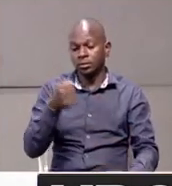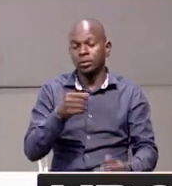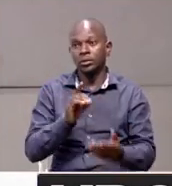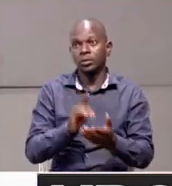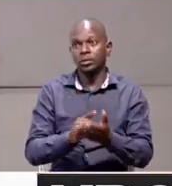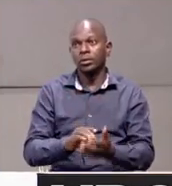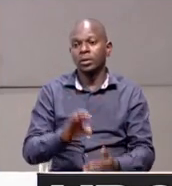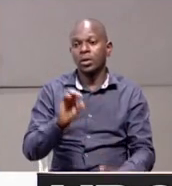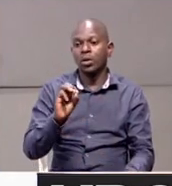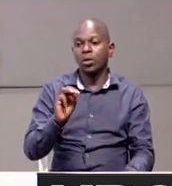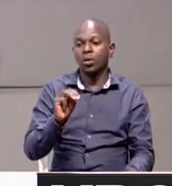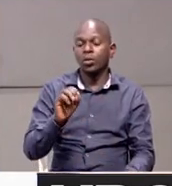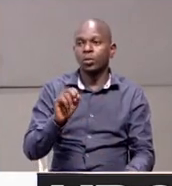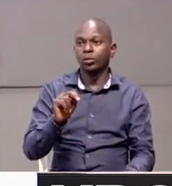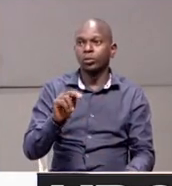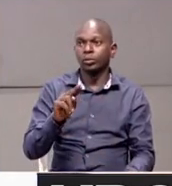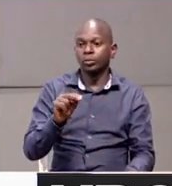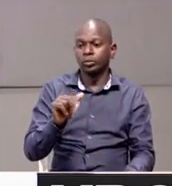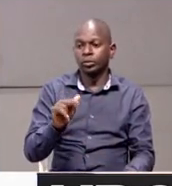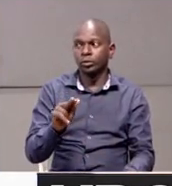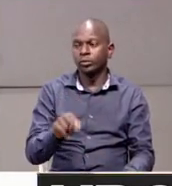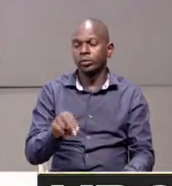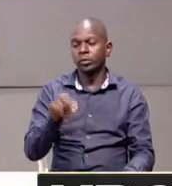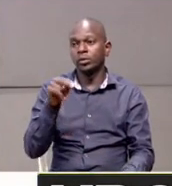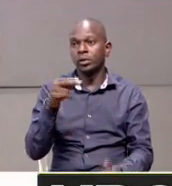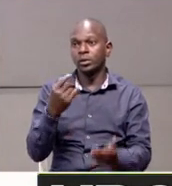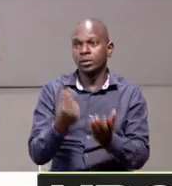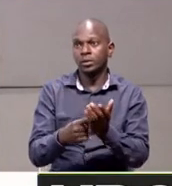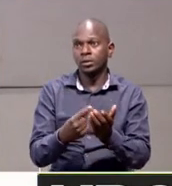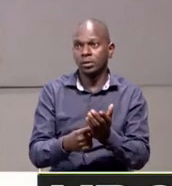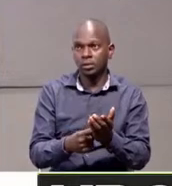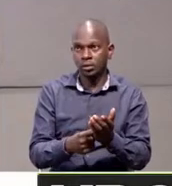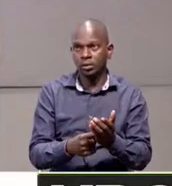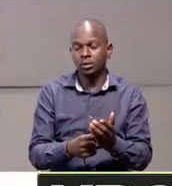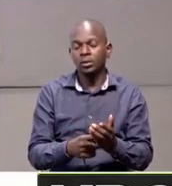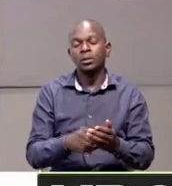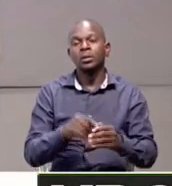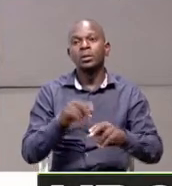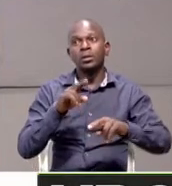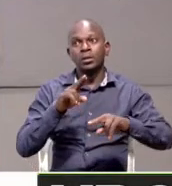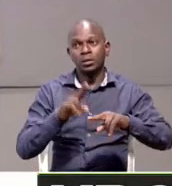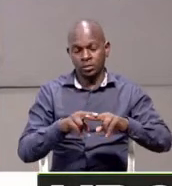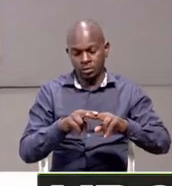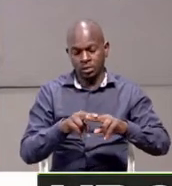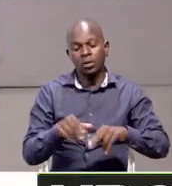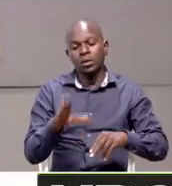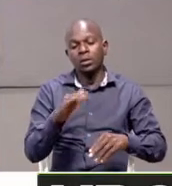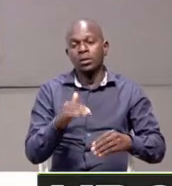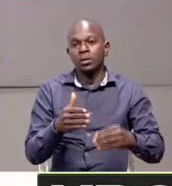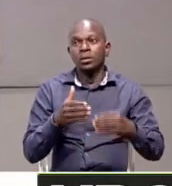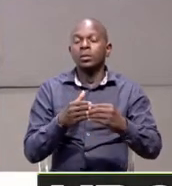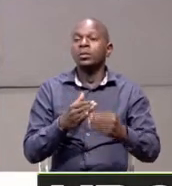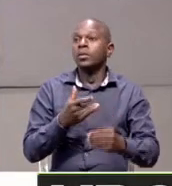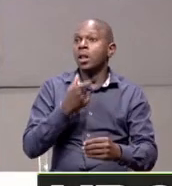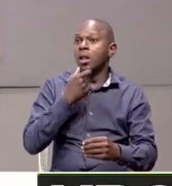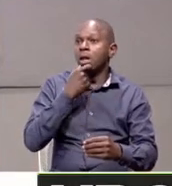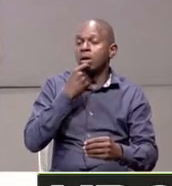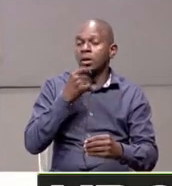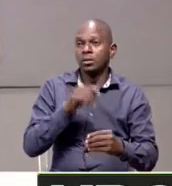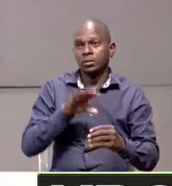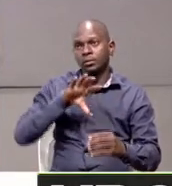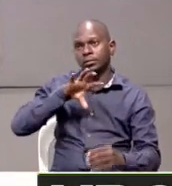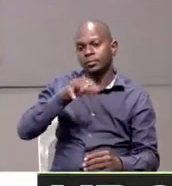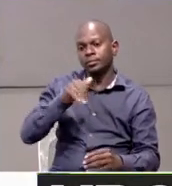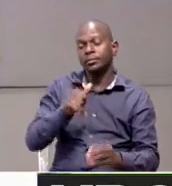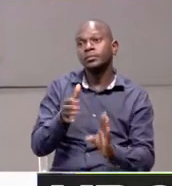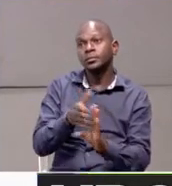Dr. Kenneth Omona, State Minister for Northern Uganda. So he must sit down with all the leaders of Lamu Sub-region and they